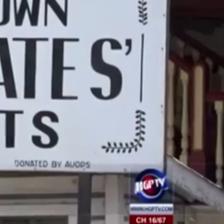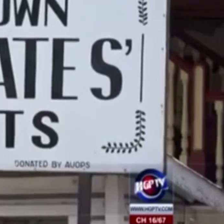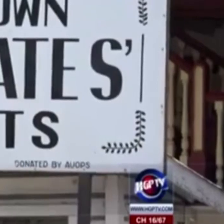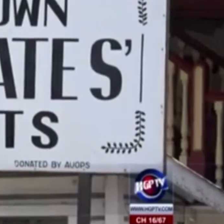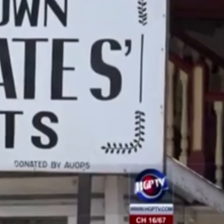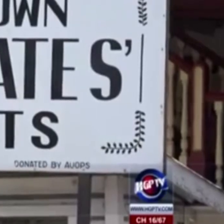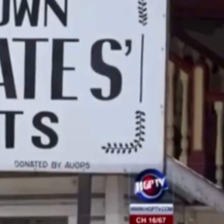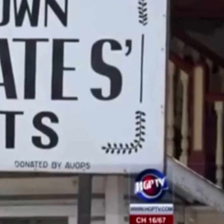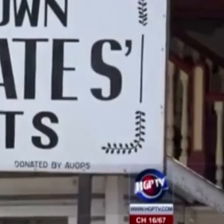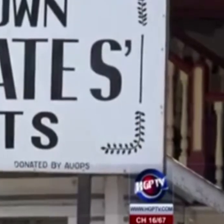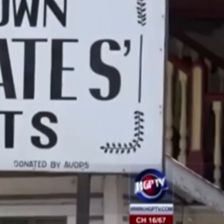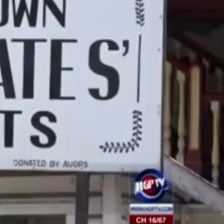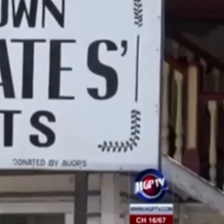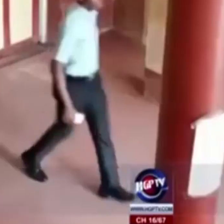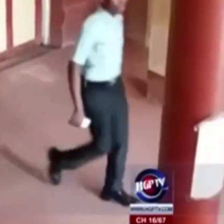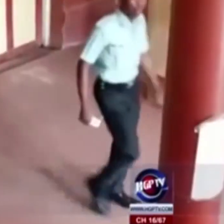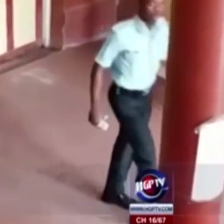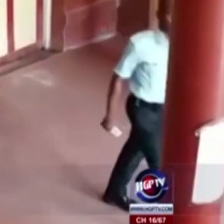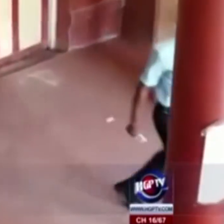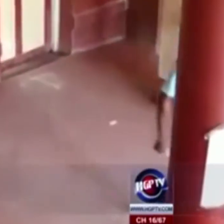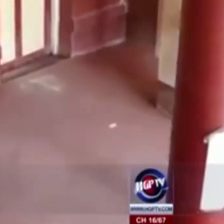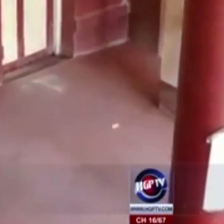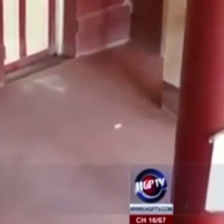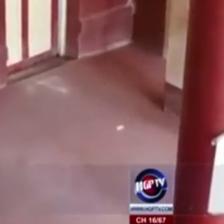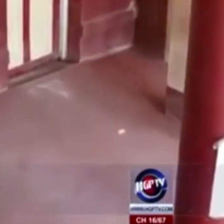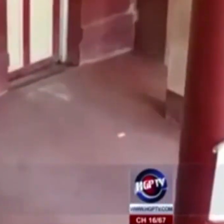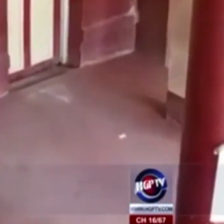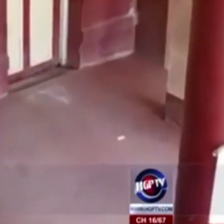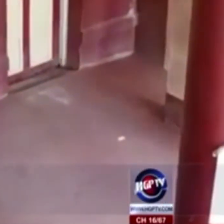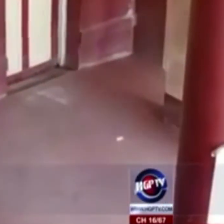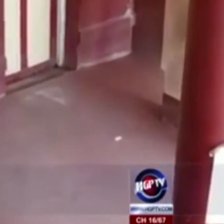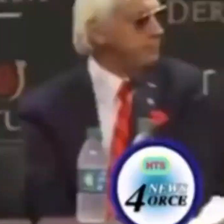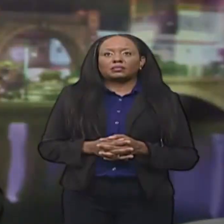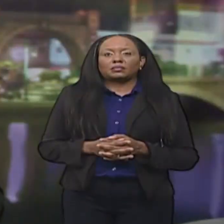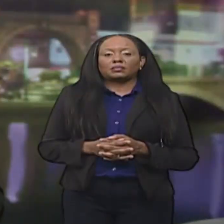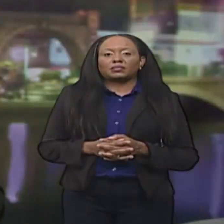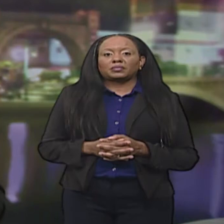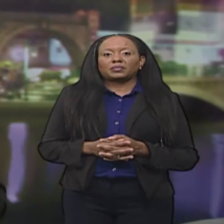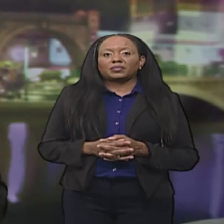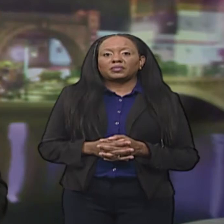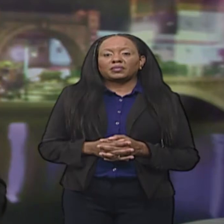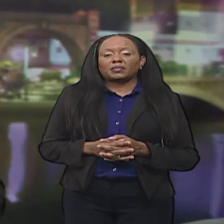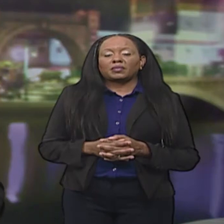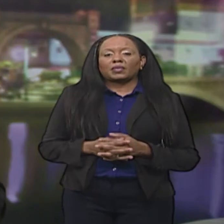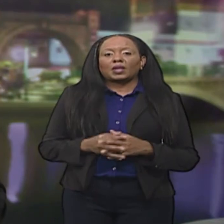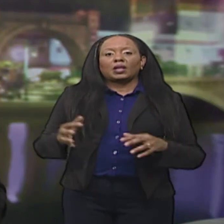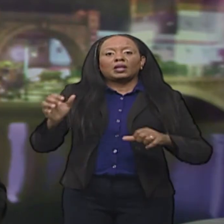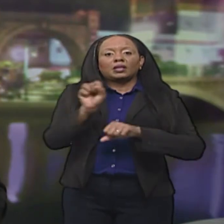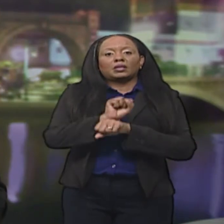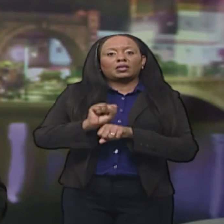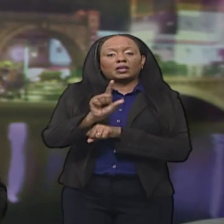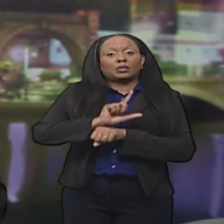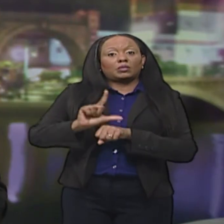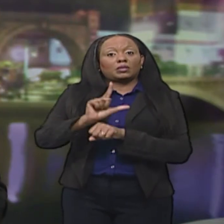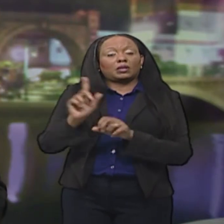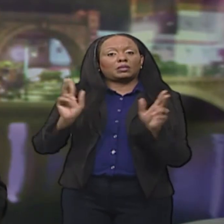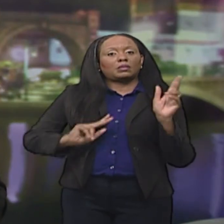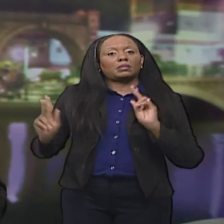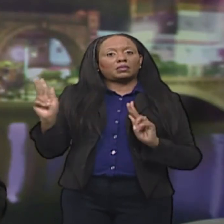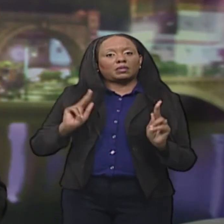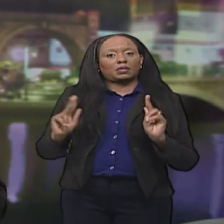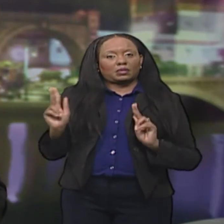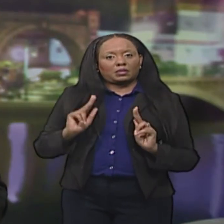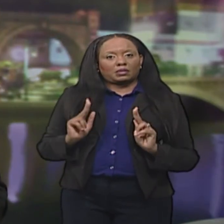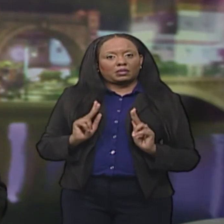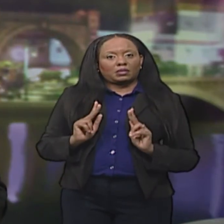urging him not to assault his wife or any other woman again. Well, St. Lucians have just about 7 months before